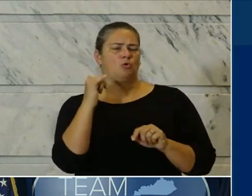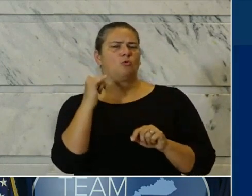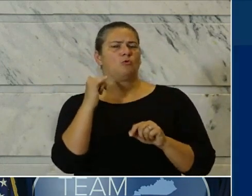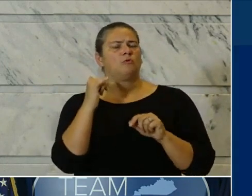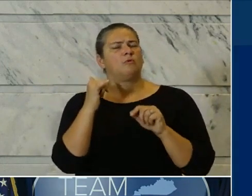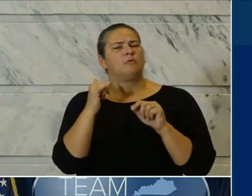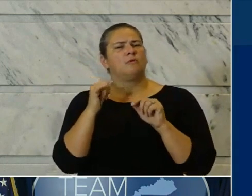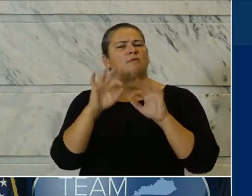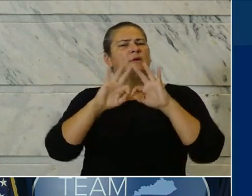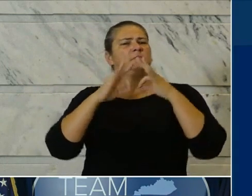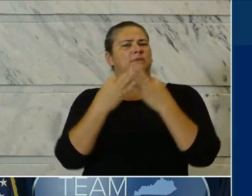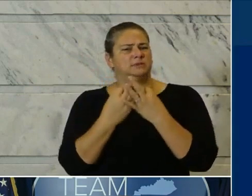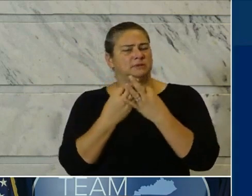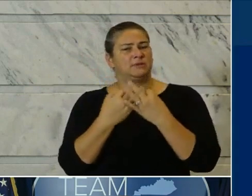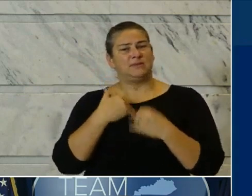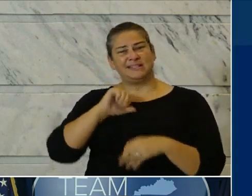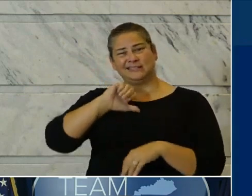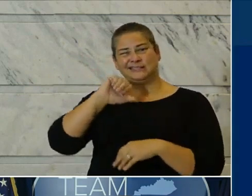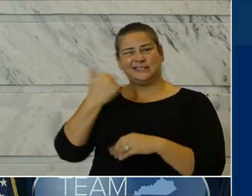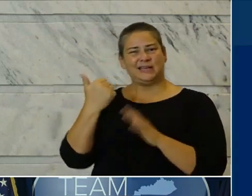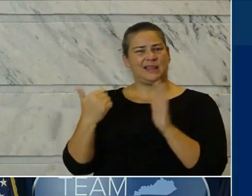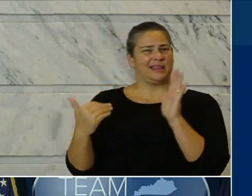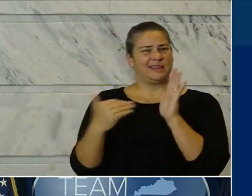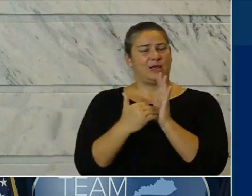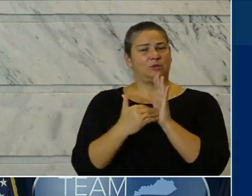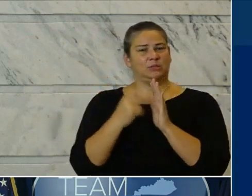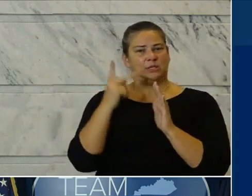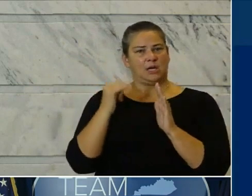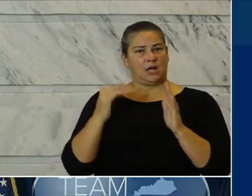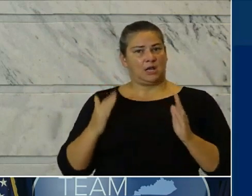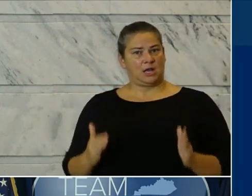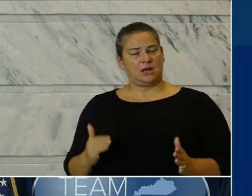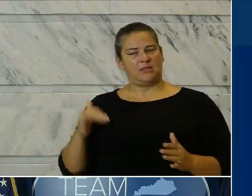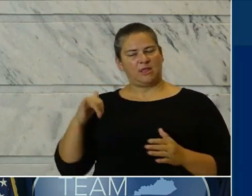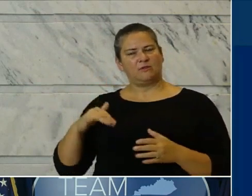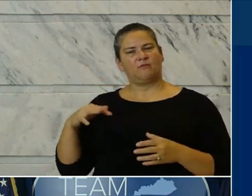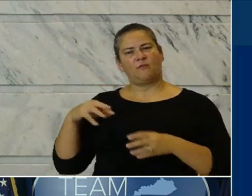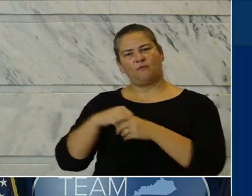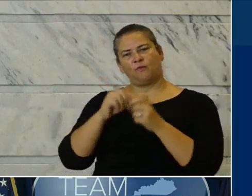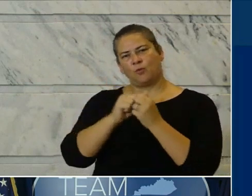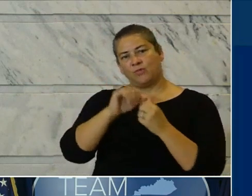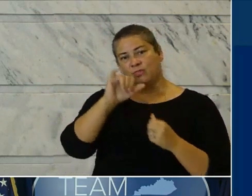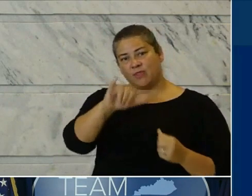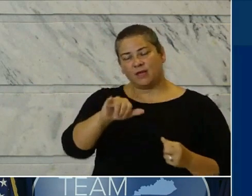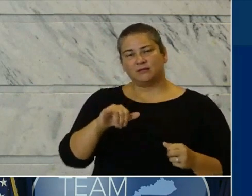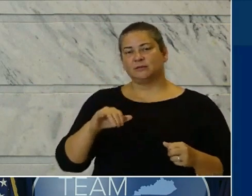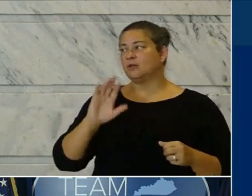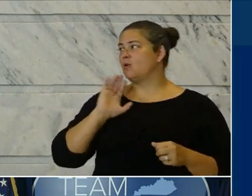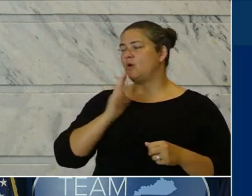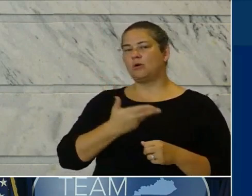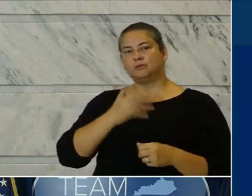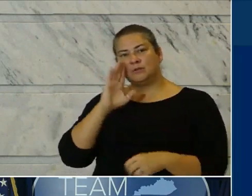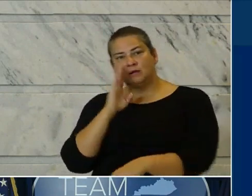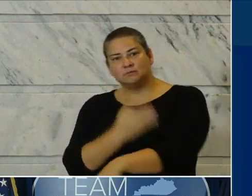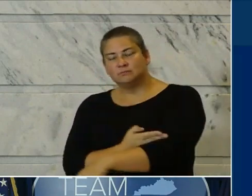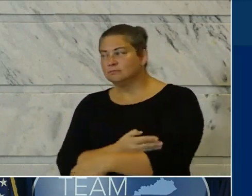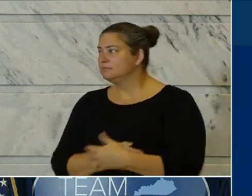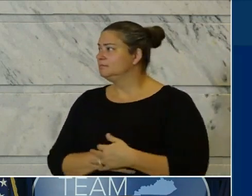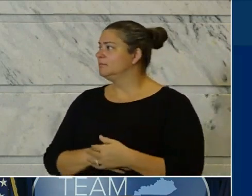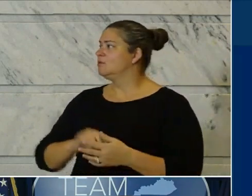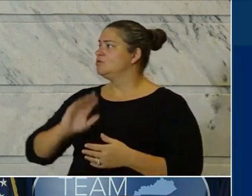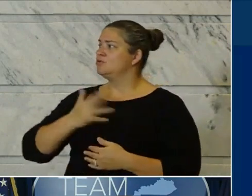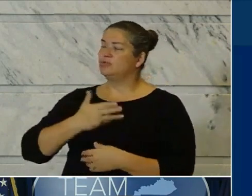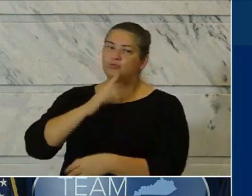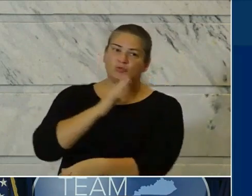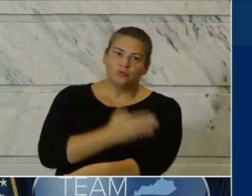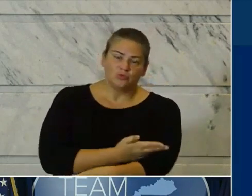nearly 10,000 Kentuckians that are a part of that fellowship. These are our sons and daughters, our brothers